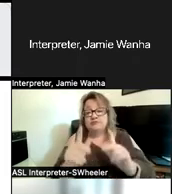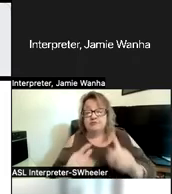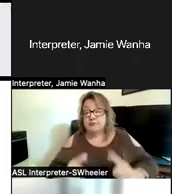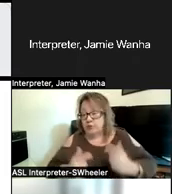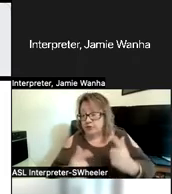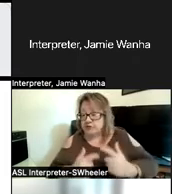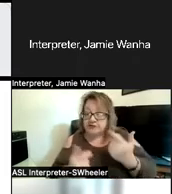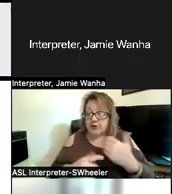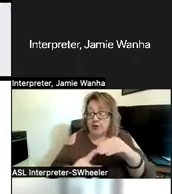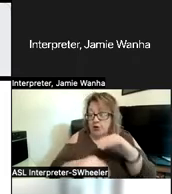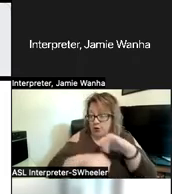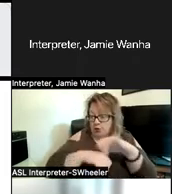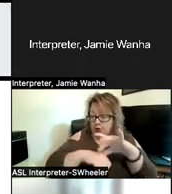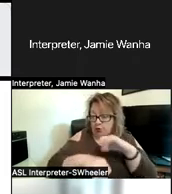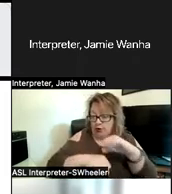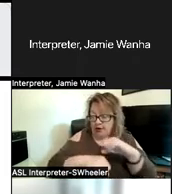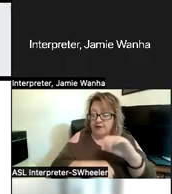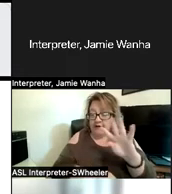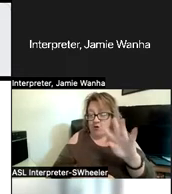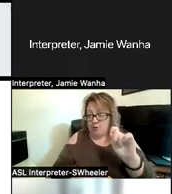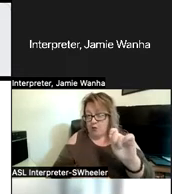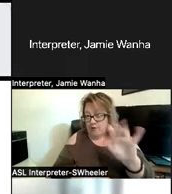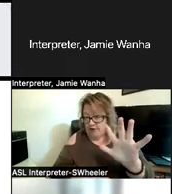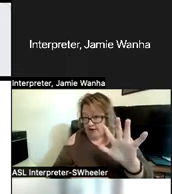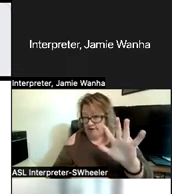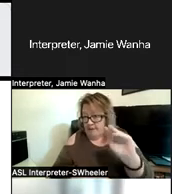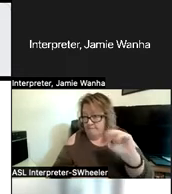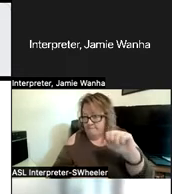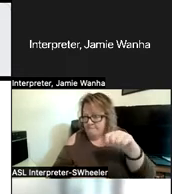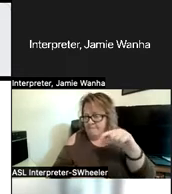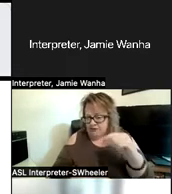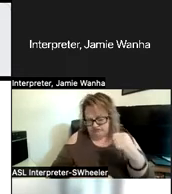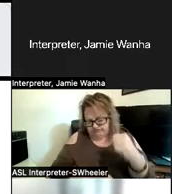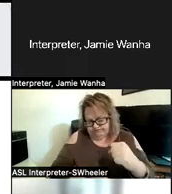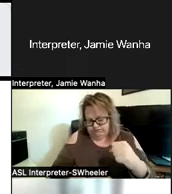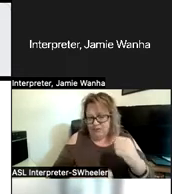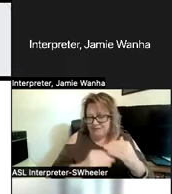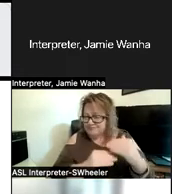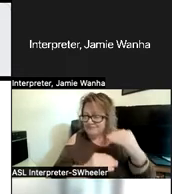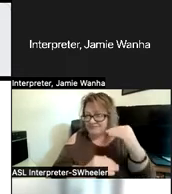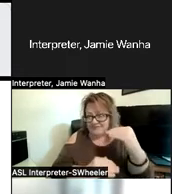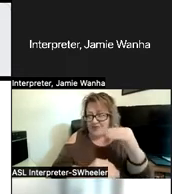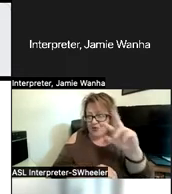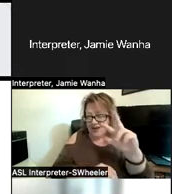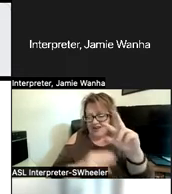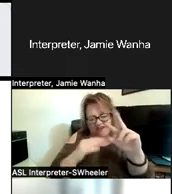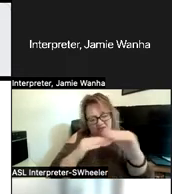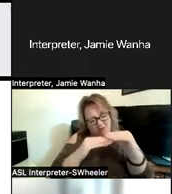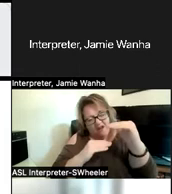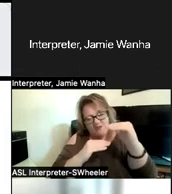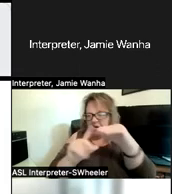for an earthquake of a 4.5 magnitude with anything above a 3 on the intensity